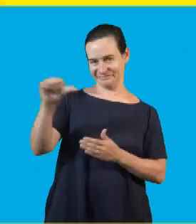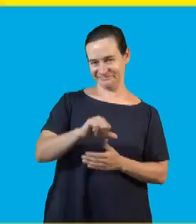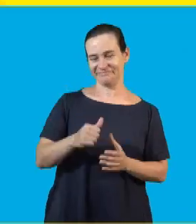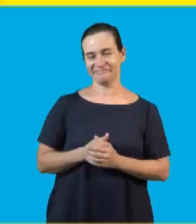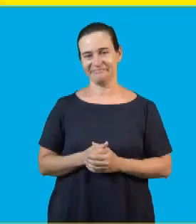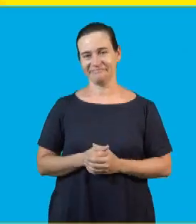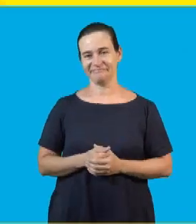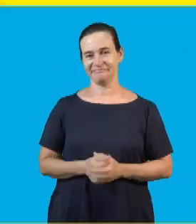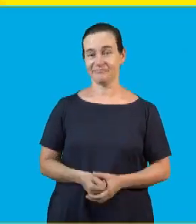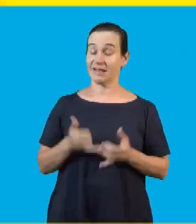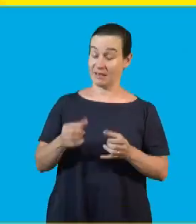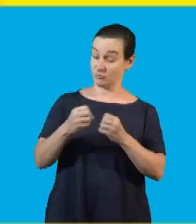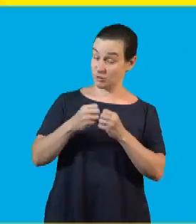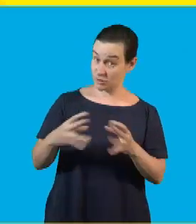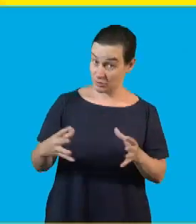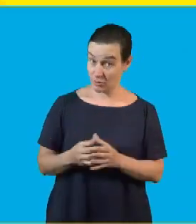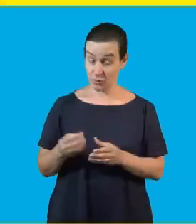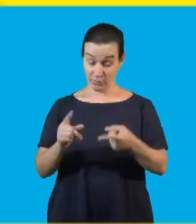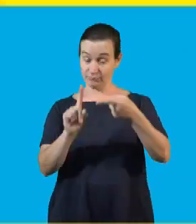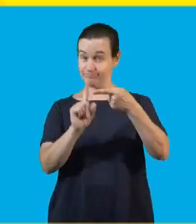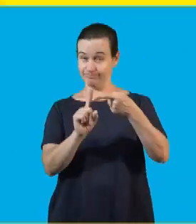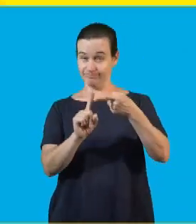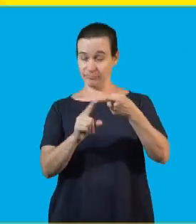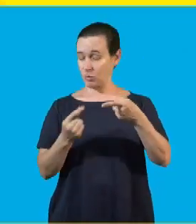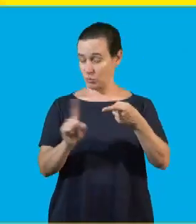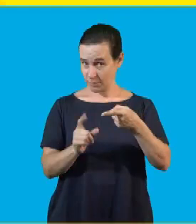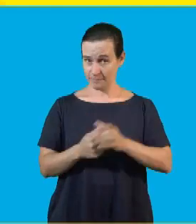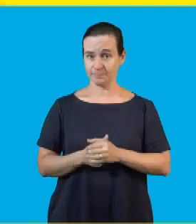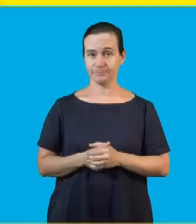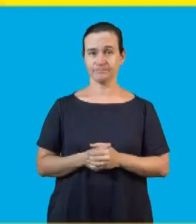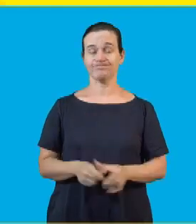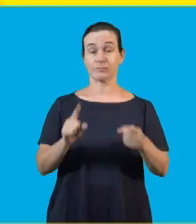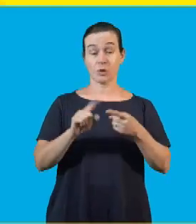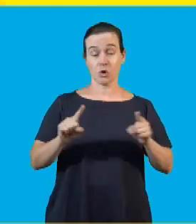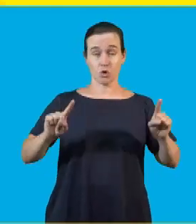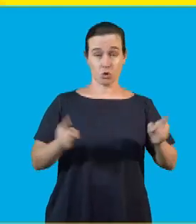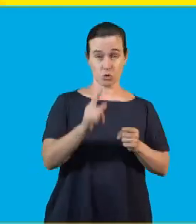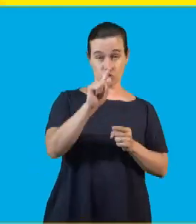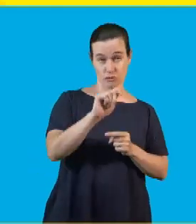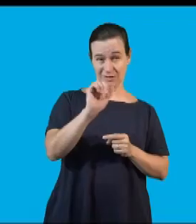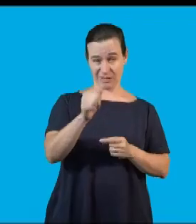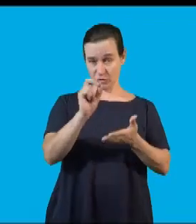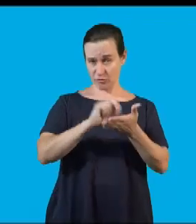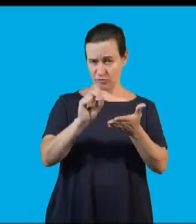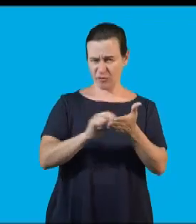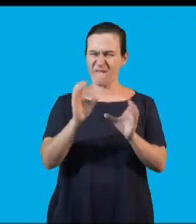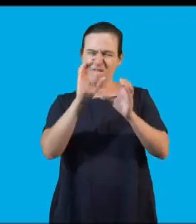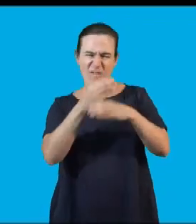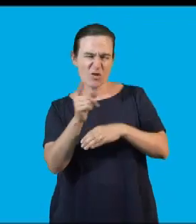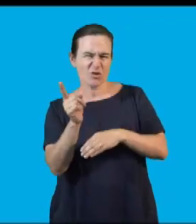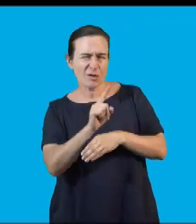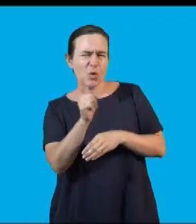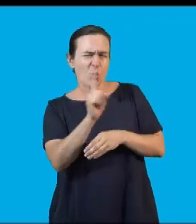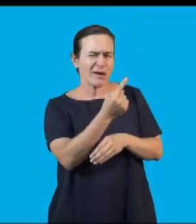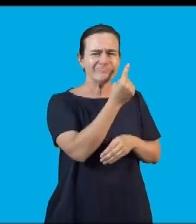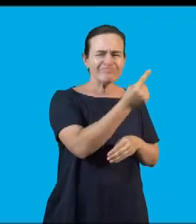Welcome back. Let's jump into the first aspect of our lesson. Shorter transactional writing, we're going to focus on